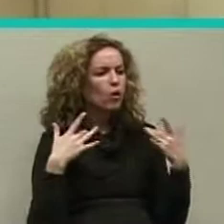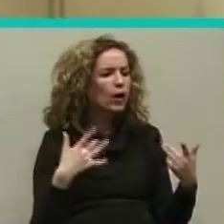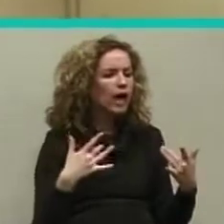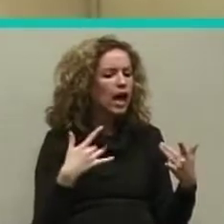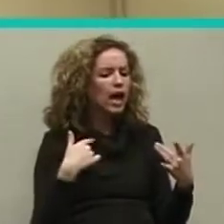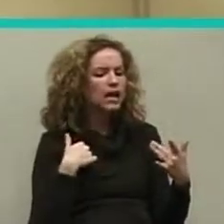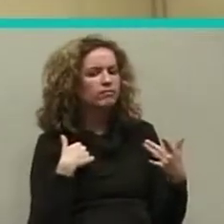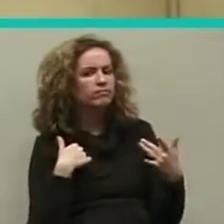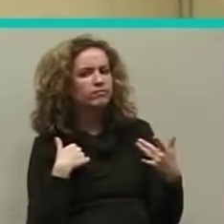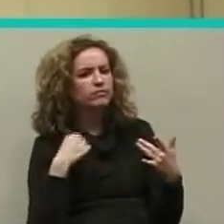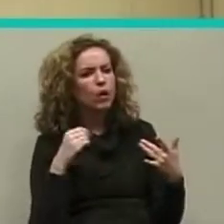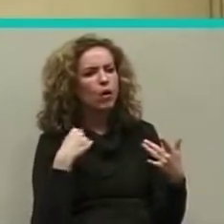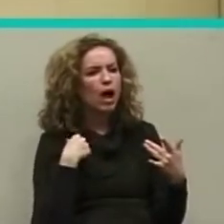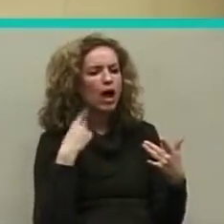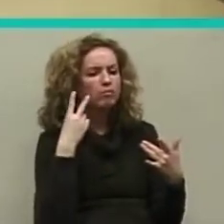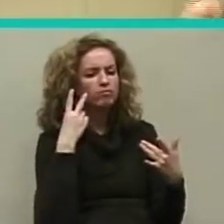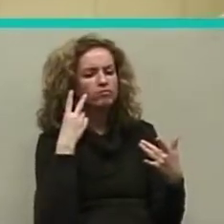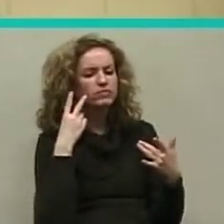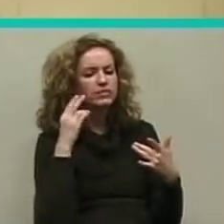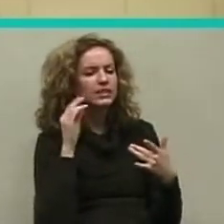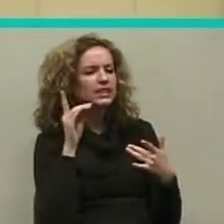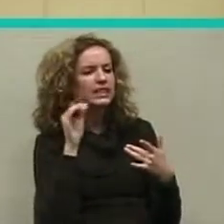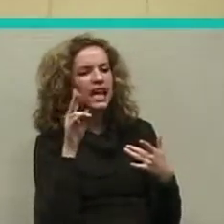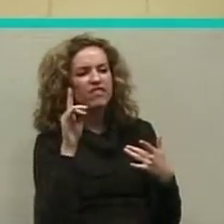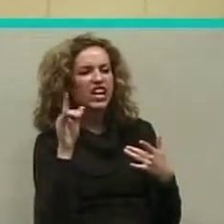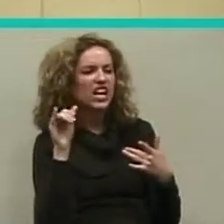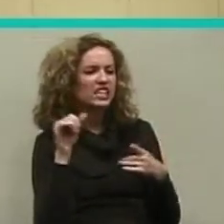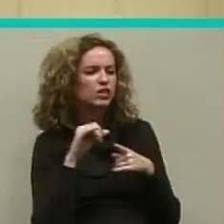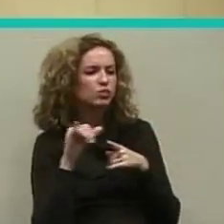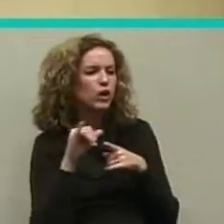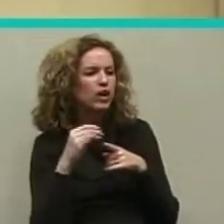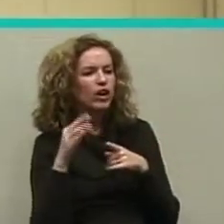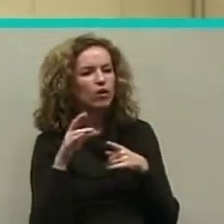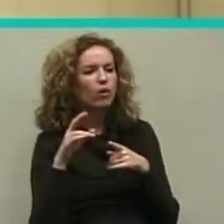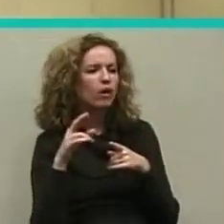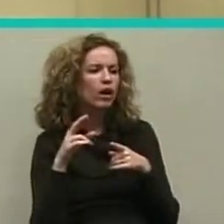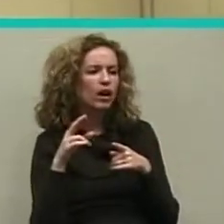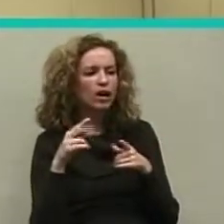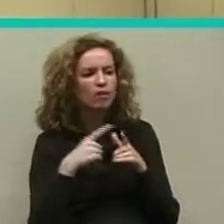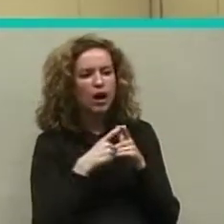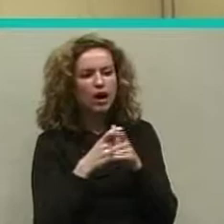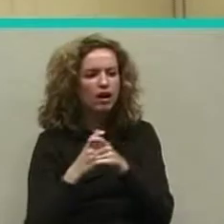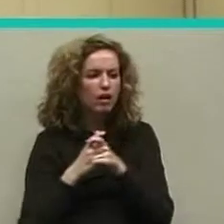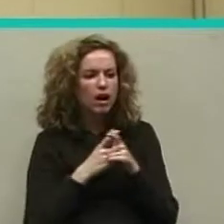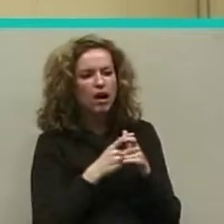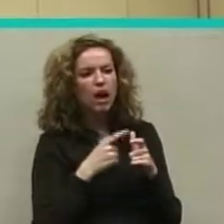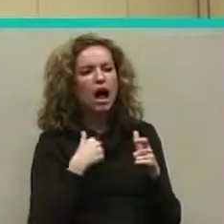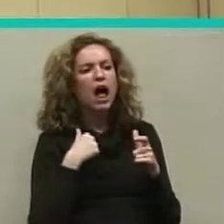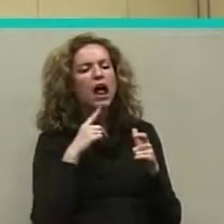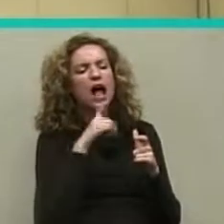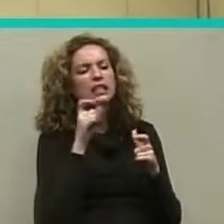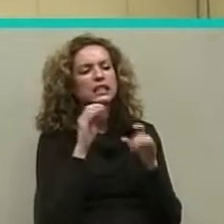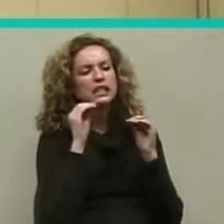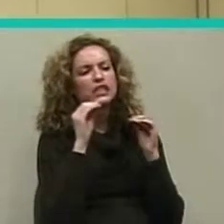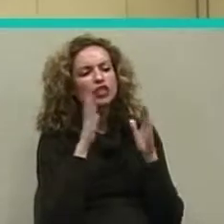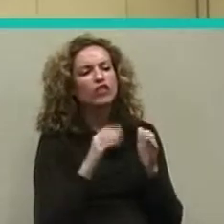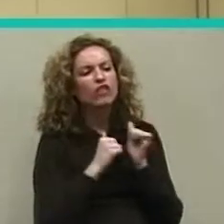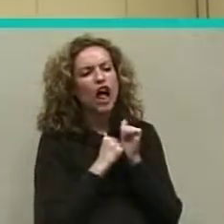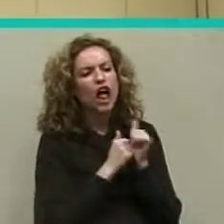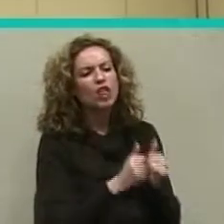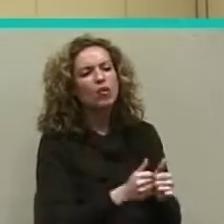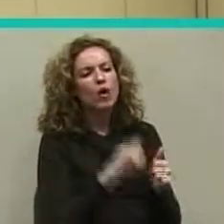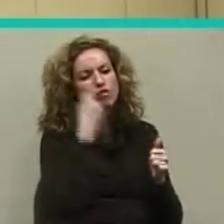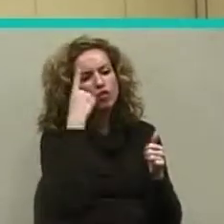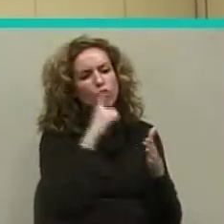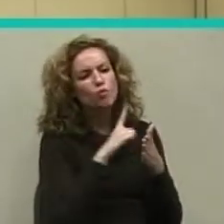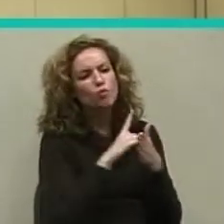David's talkouts or swearing or out of seat. I might ask the teacher to just keep track of it for the course of a week or so. My big